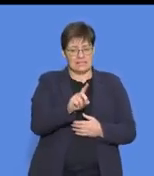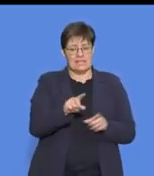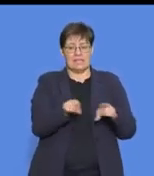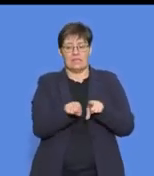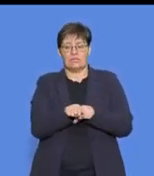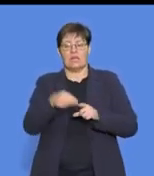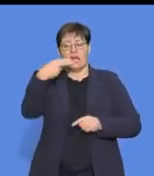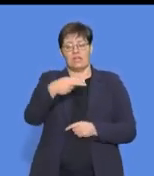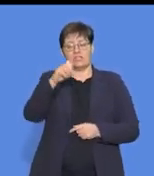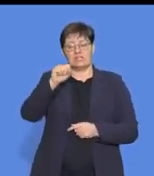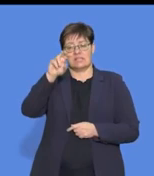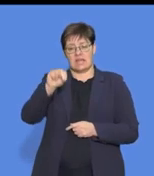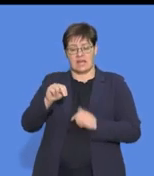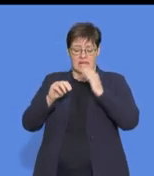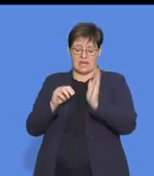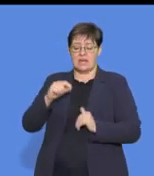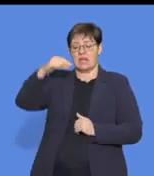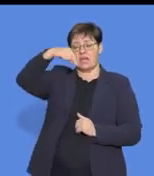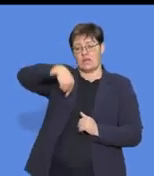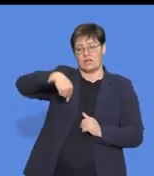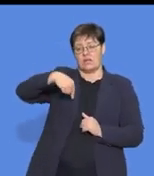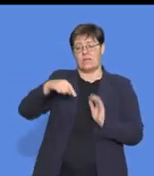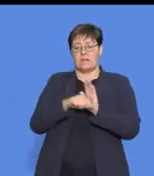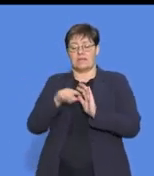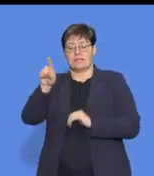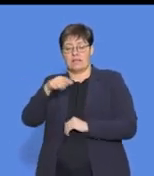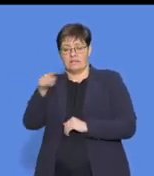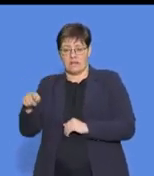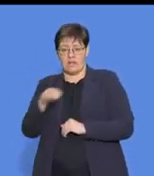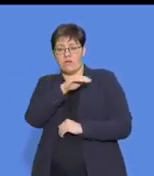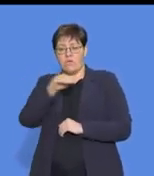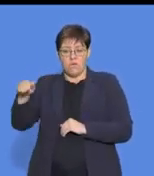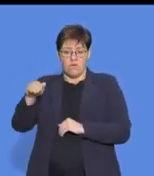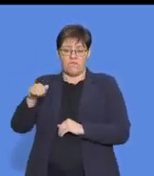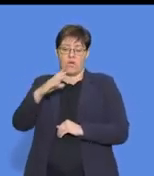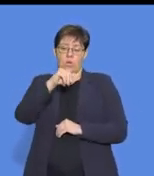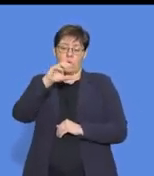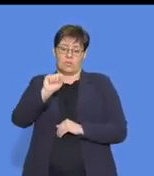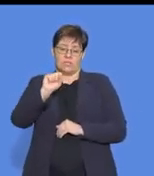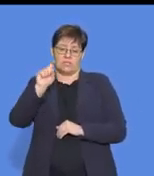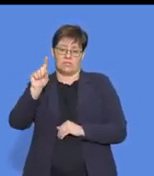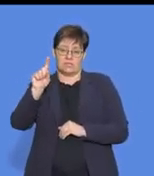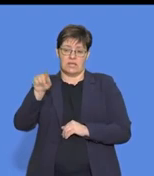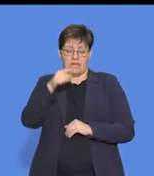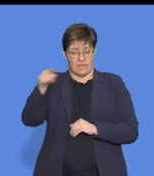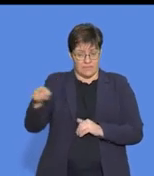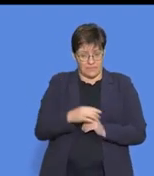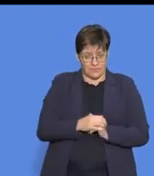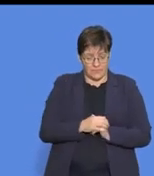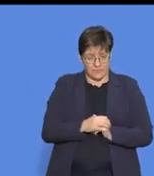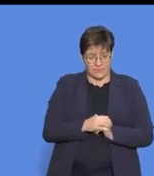that AD equals H sine theta minus alpha over cos of alpha. So because we want to find